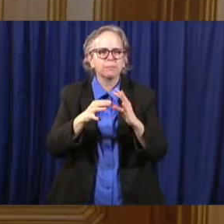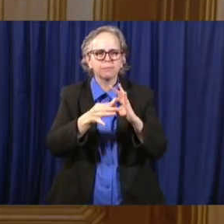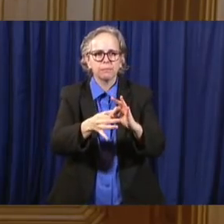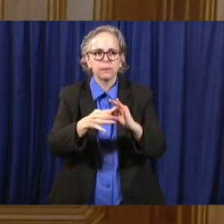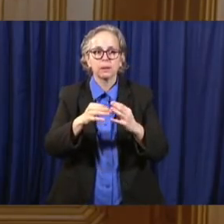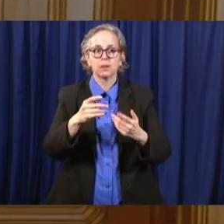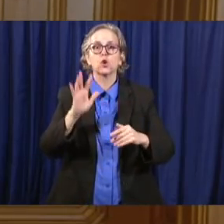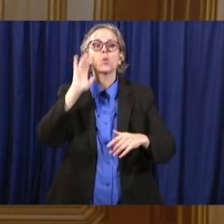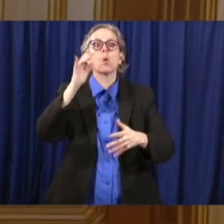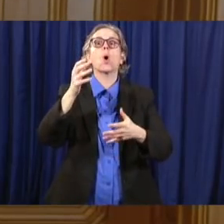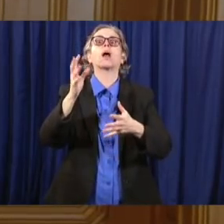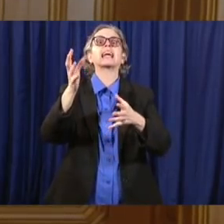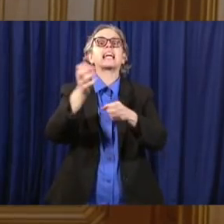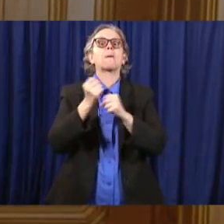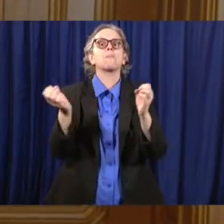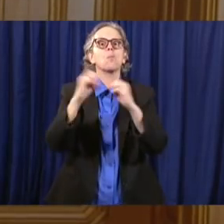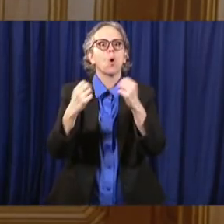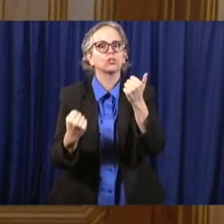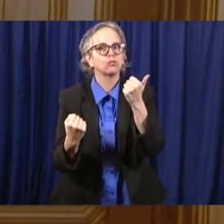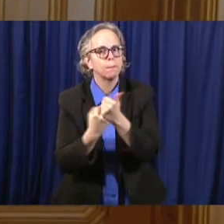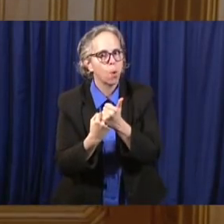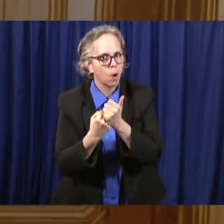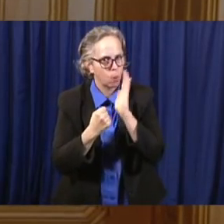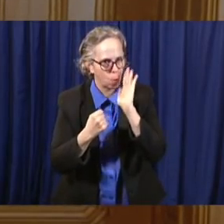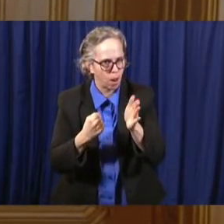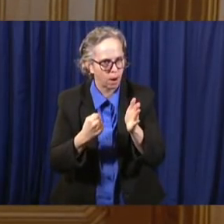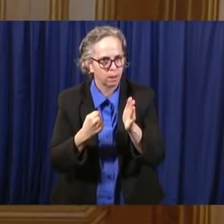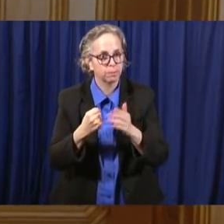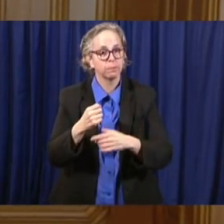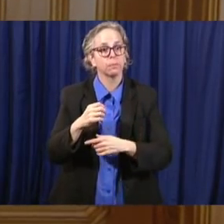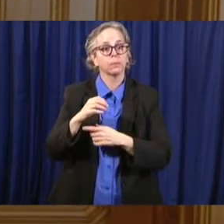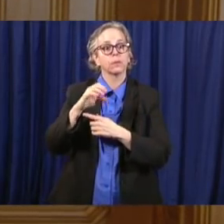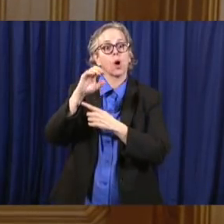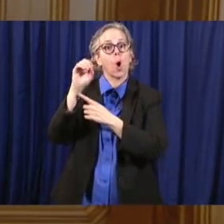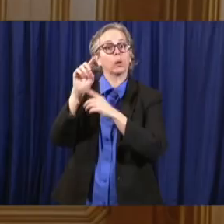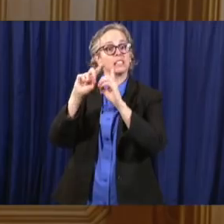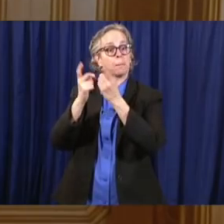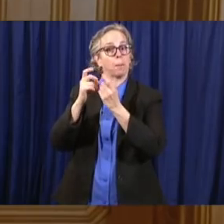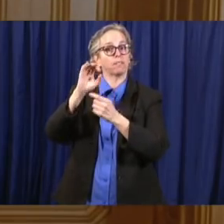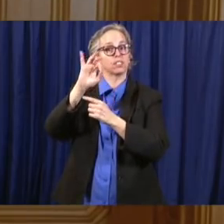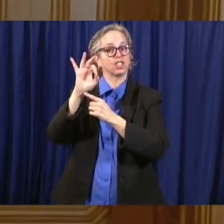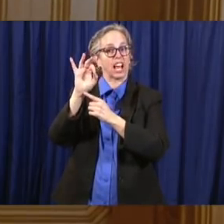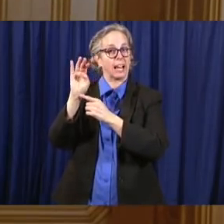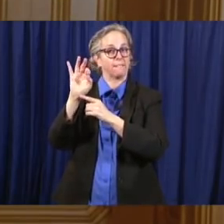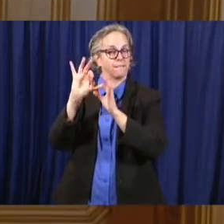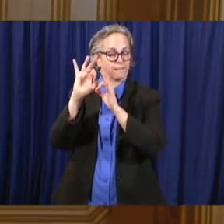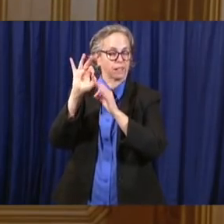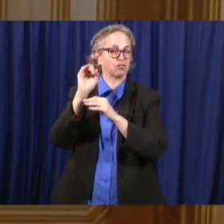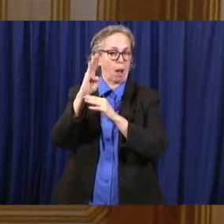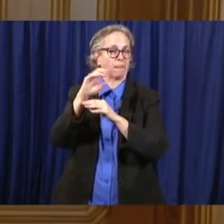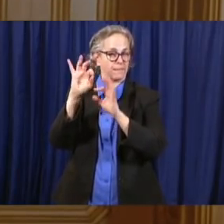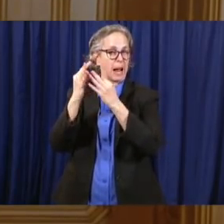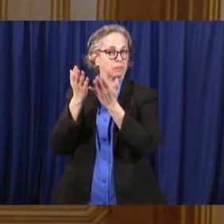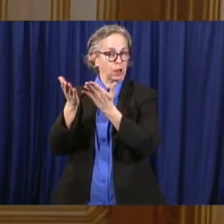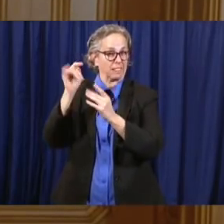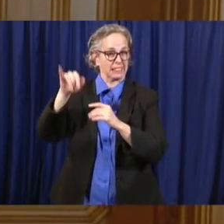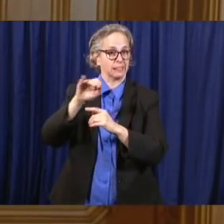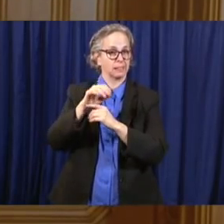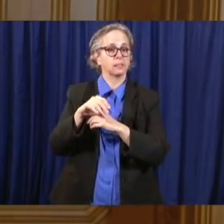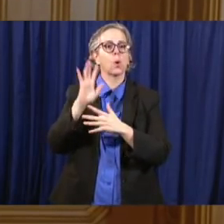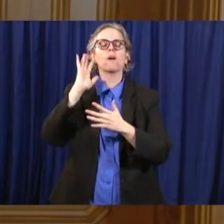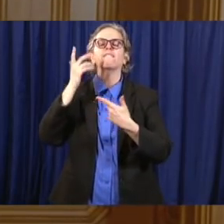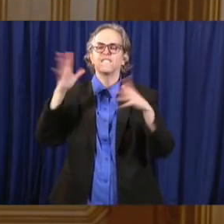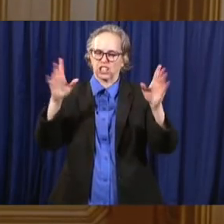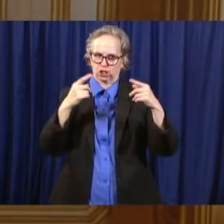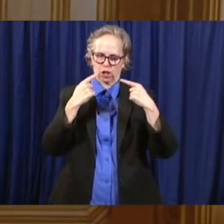Ohio Department of Jobs and Family Services announces today that those who did not already receive